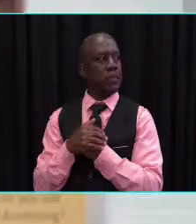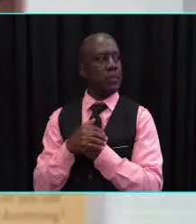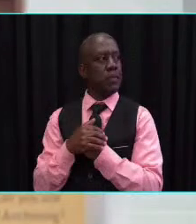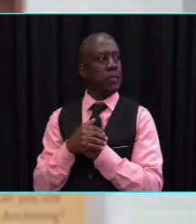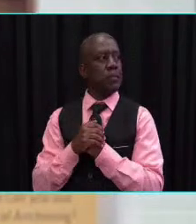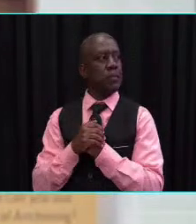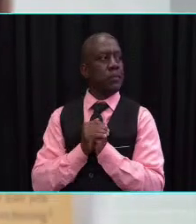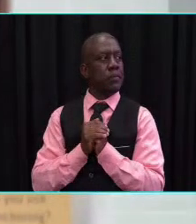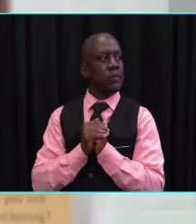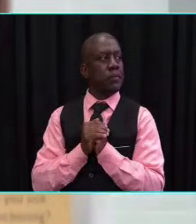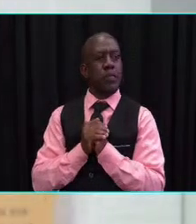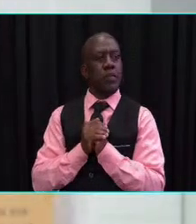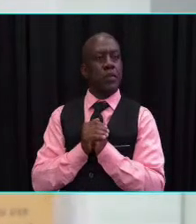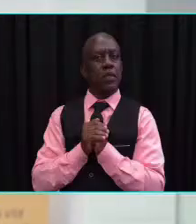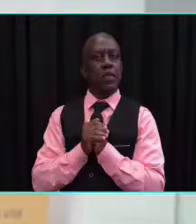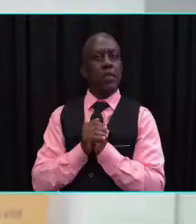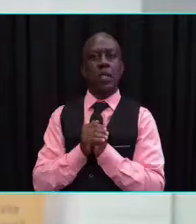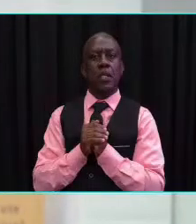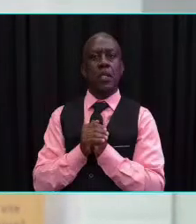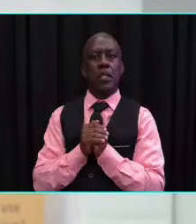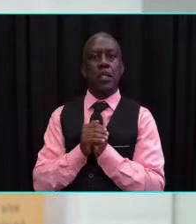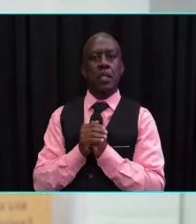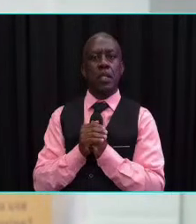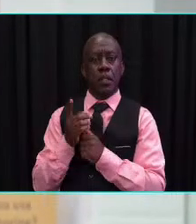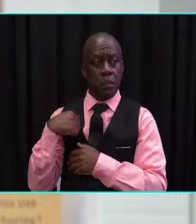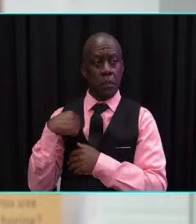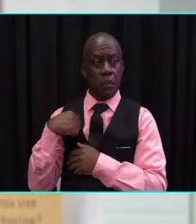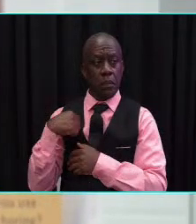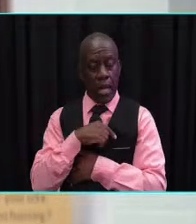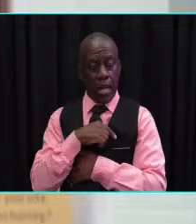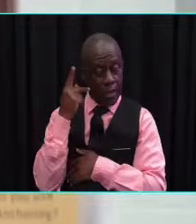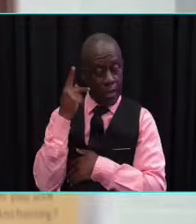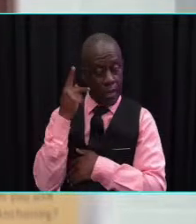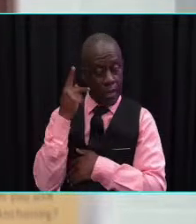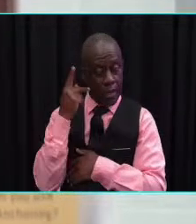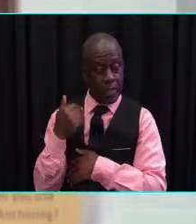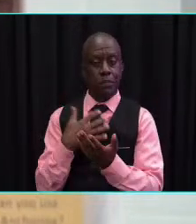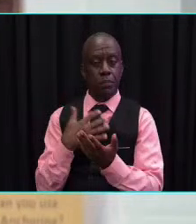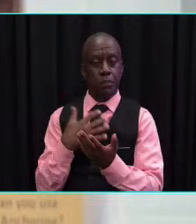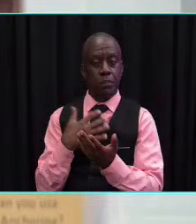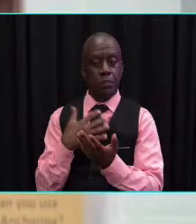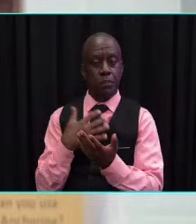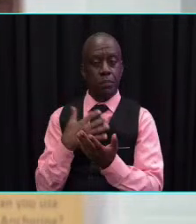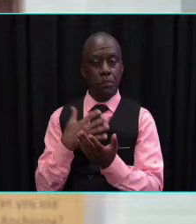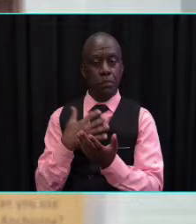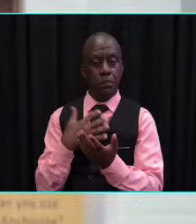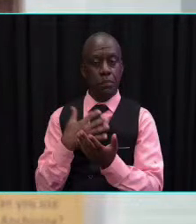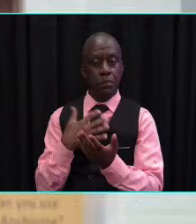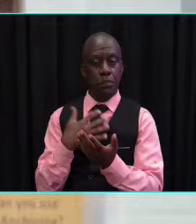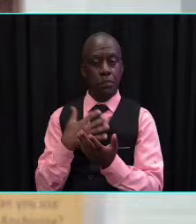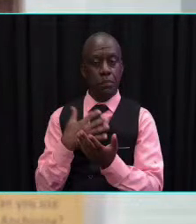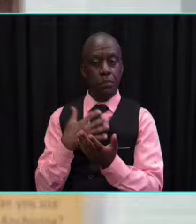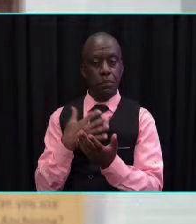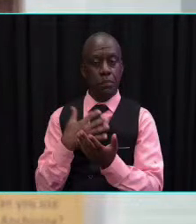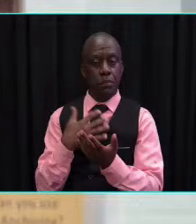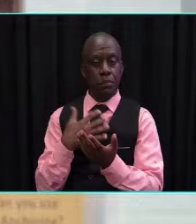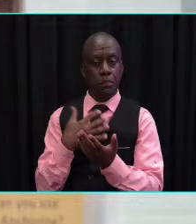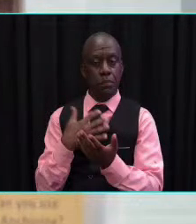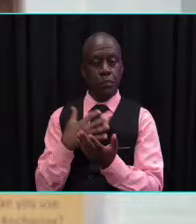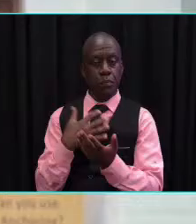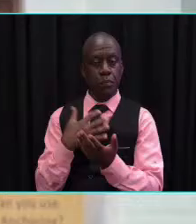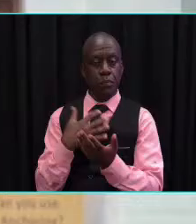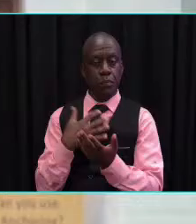So, anyone, and we are parents, we have a lot of people studying abroad. Please ensure that your child, you're